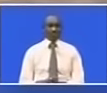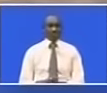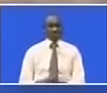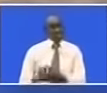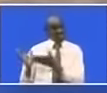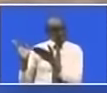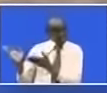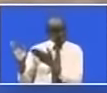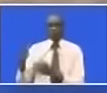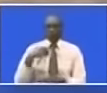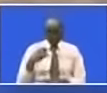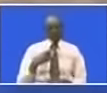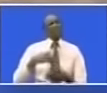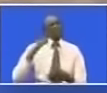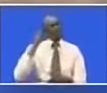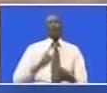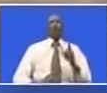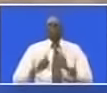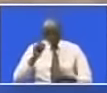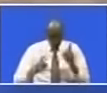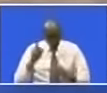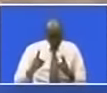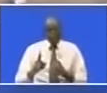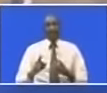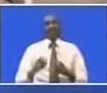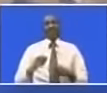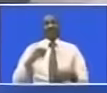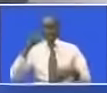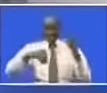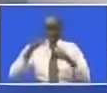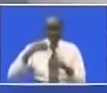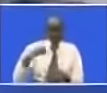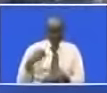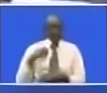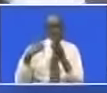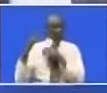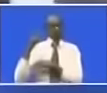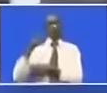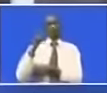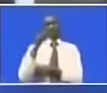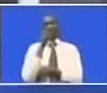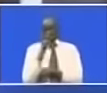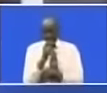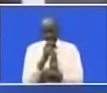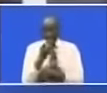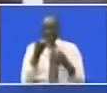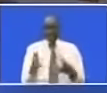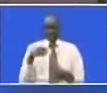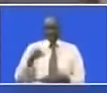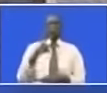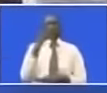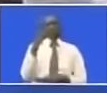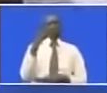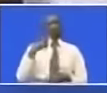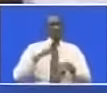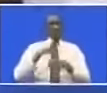is going to be the toughest but most exciting elections in the country's history. Polls closes at 4